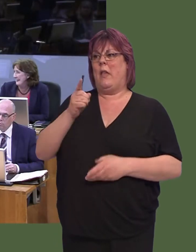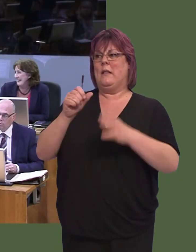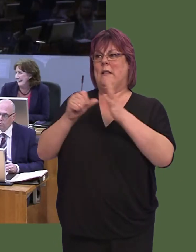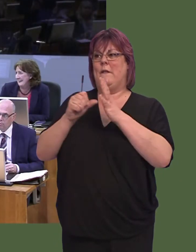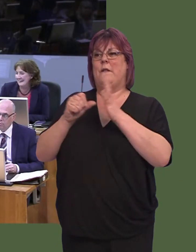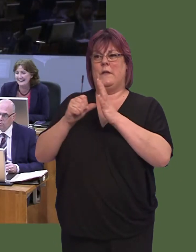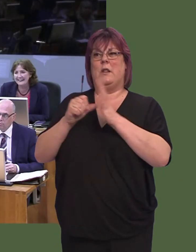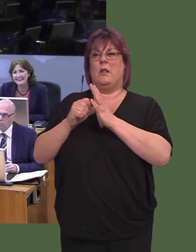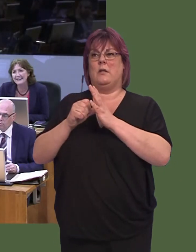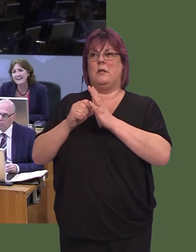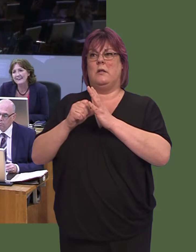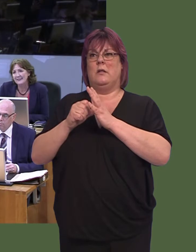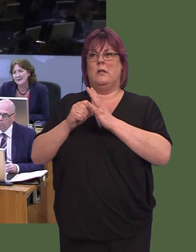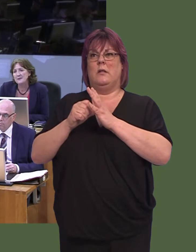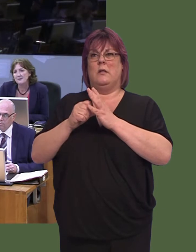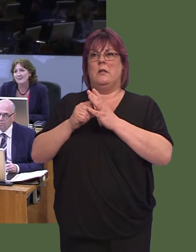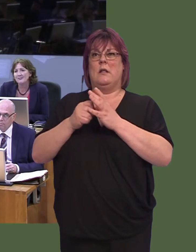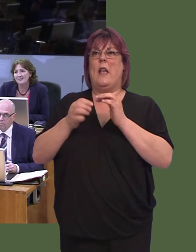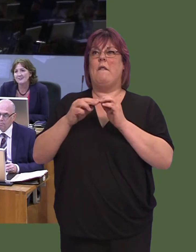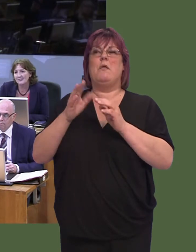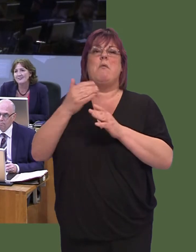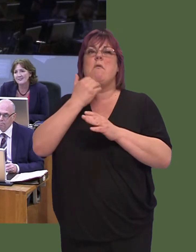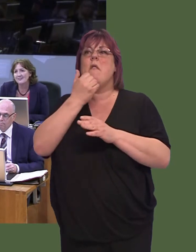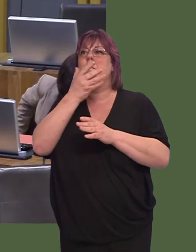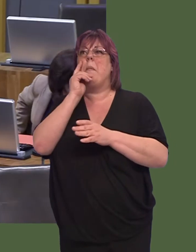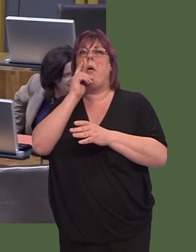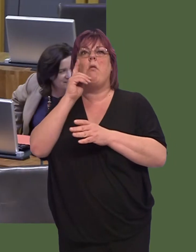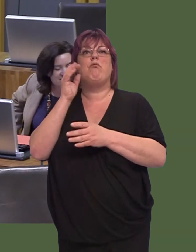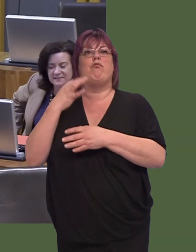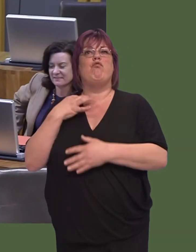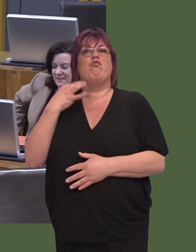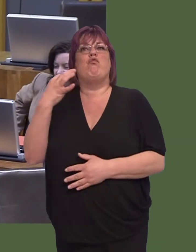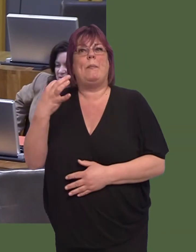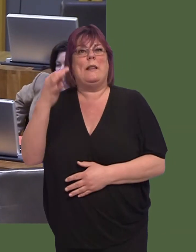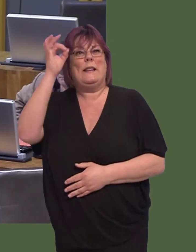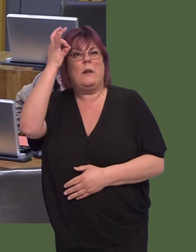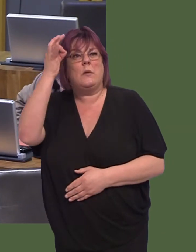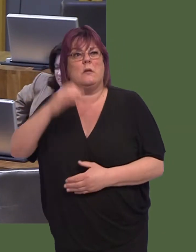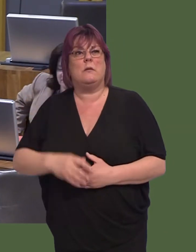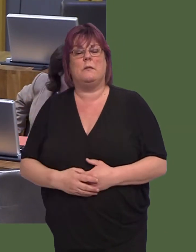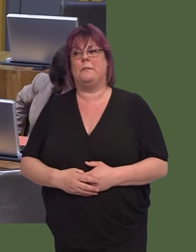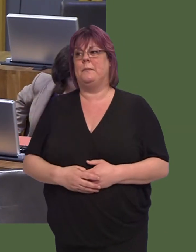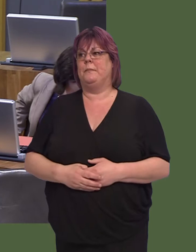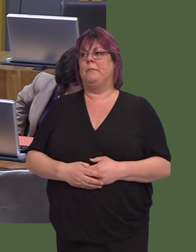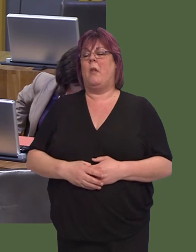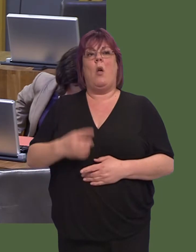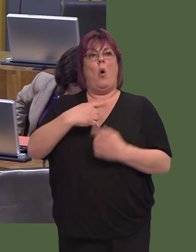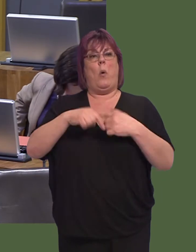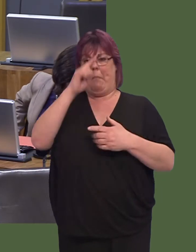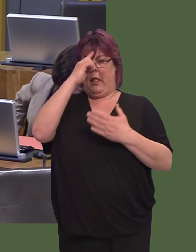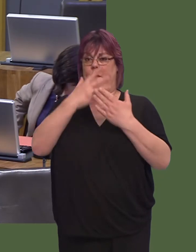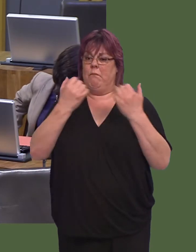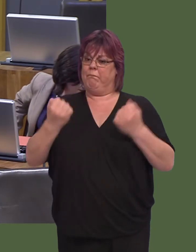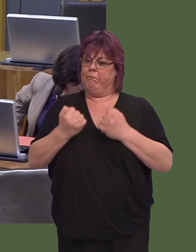hugely difficult to have a situation where all seats are contested. And it's right to say that in a vigorous